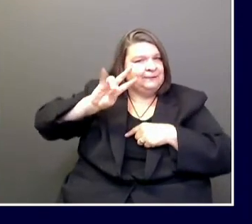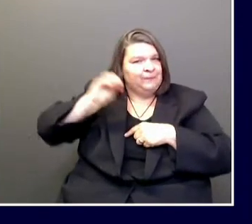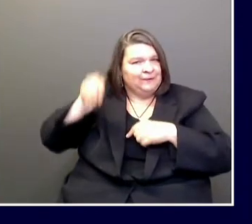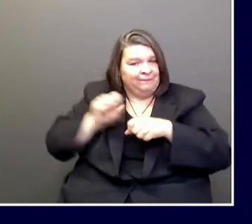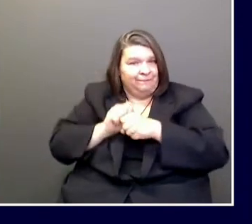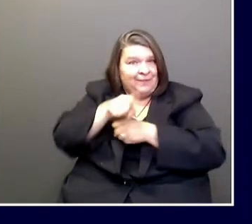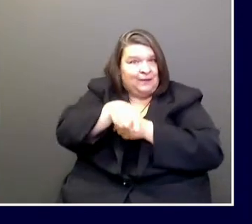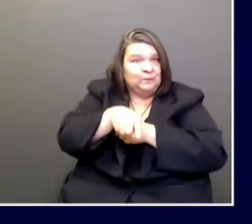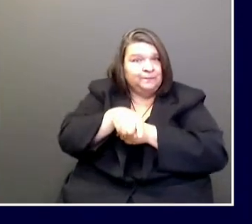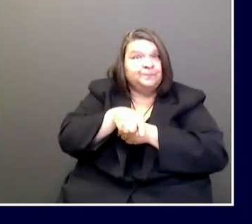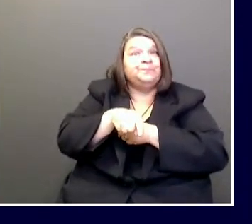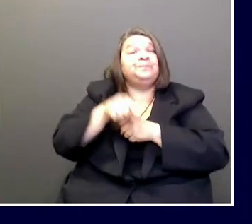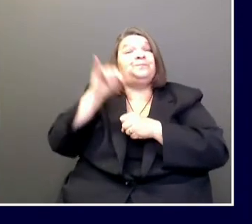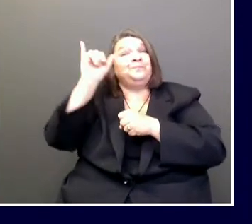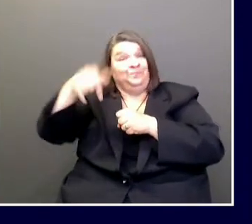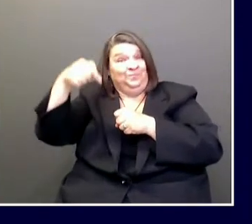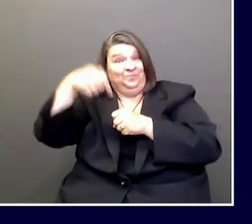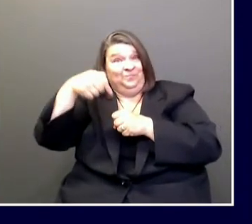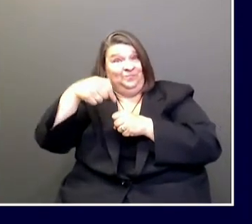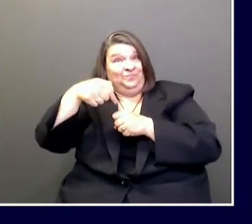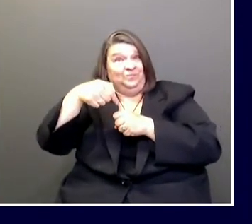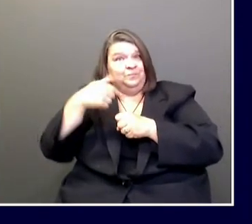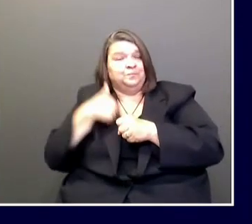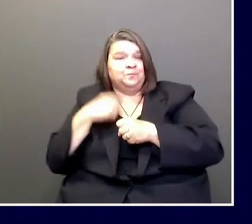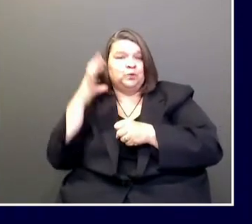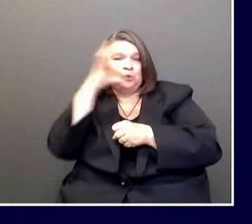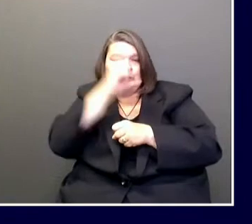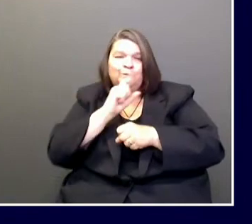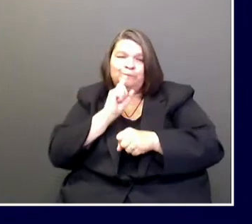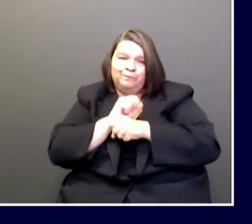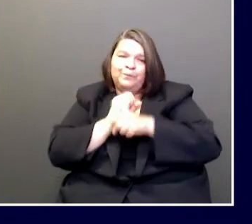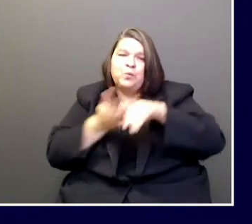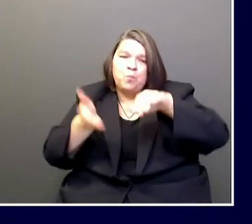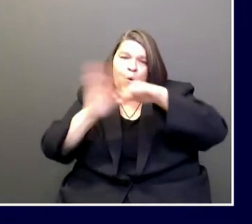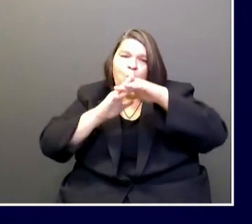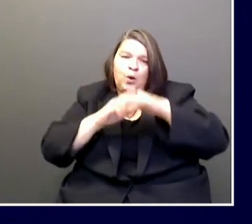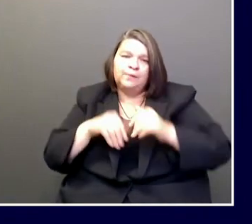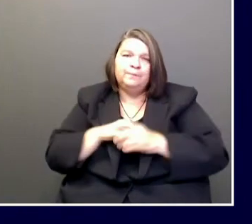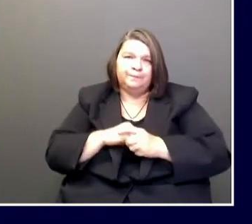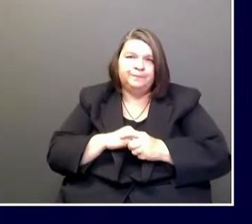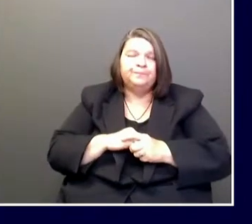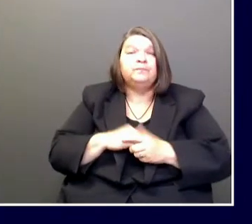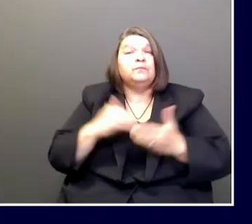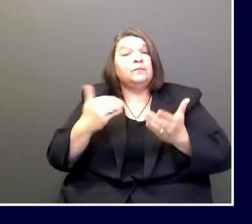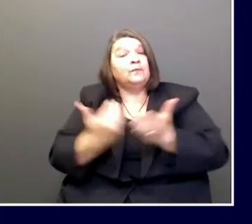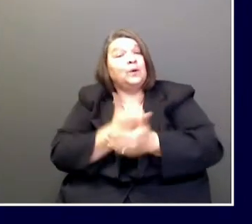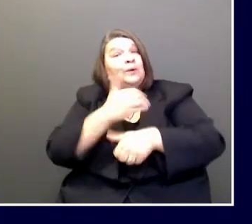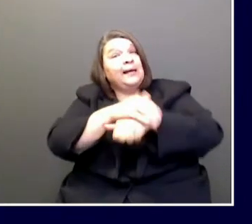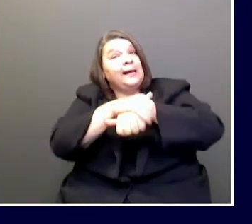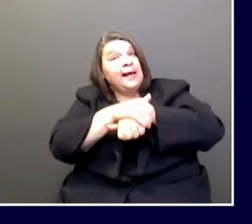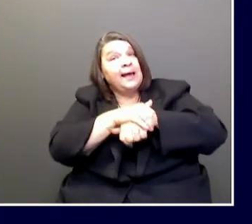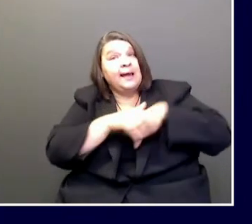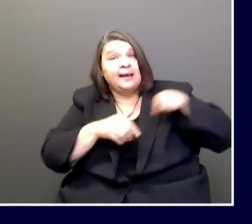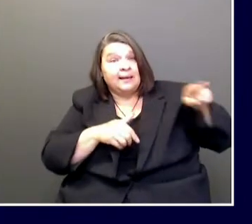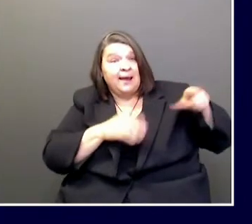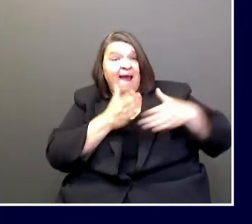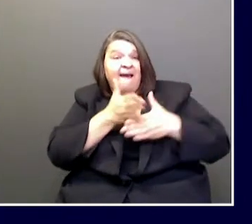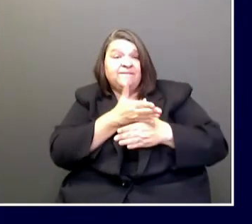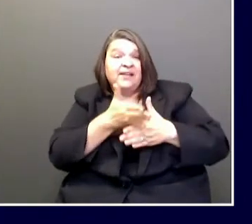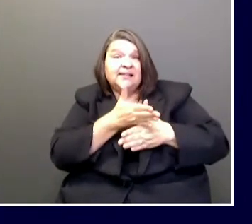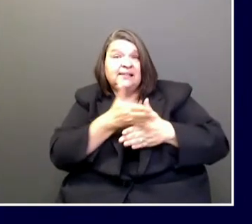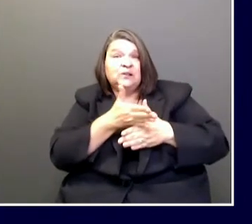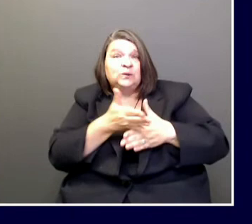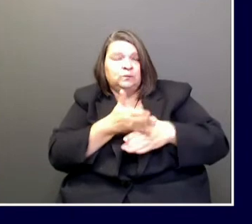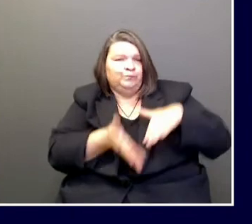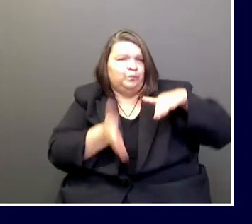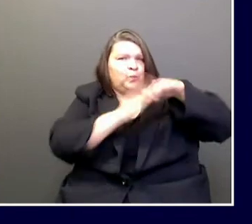The New England average is in the 60s. I'll get you the exact number, Patty, from a recent report from the CDC. Could it be into the 70s